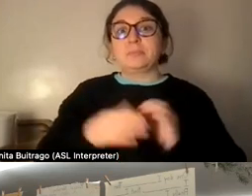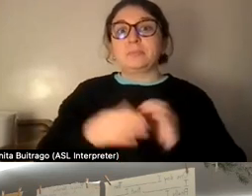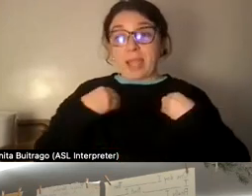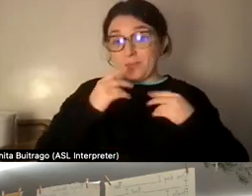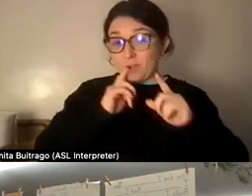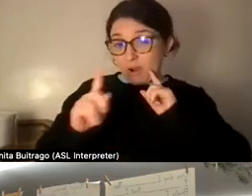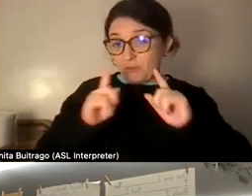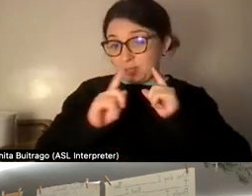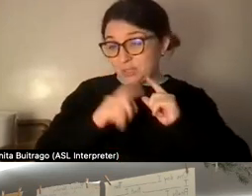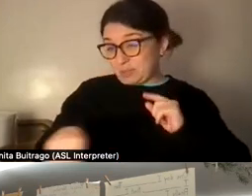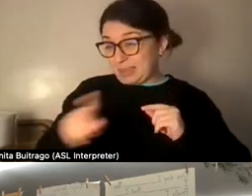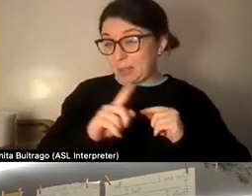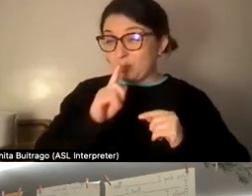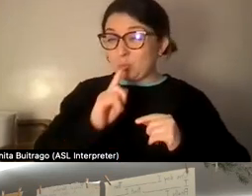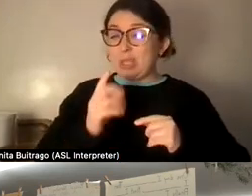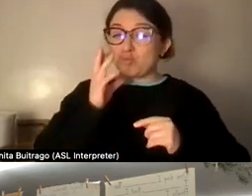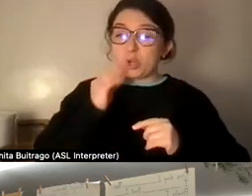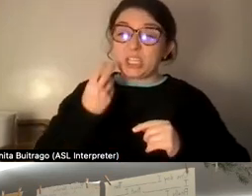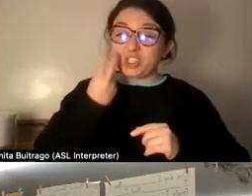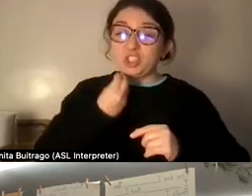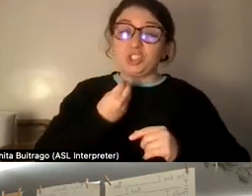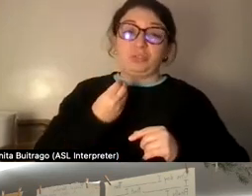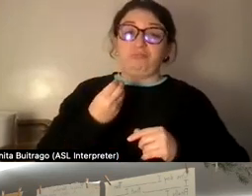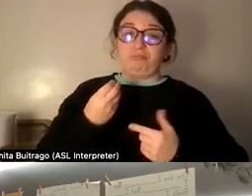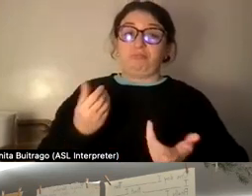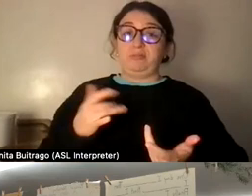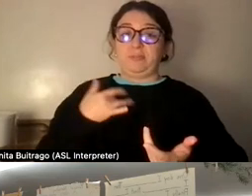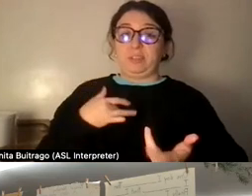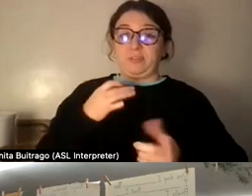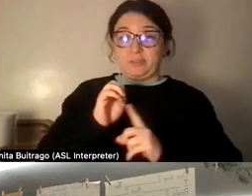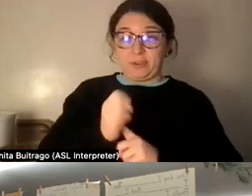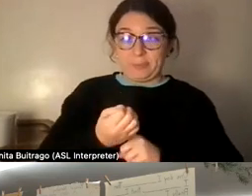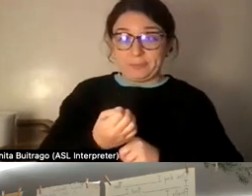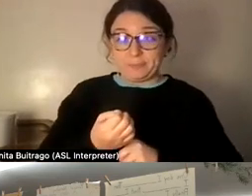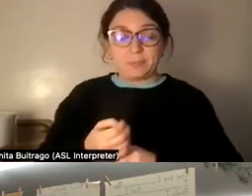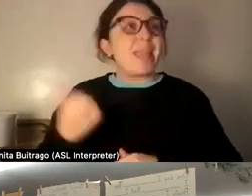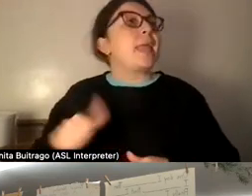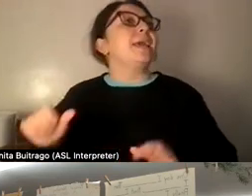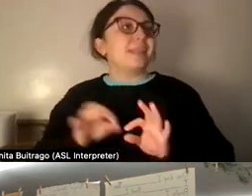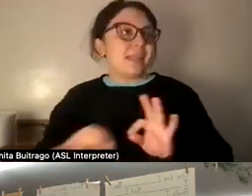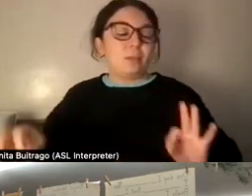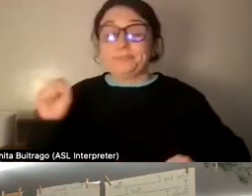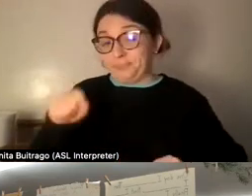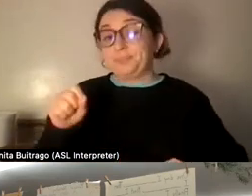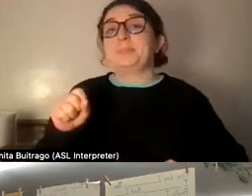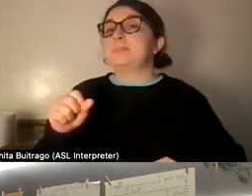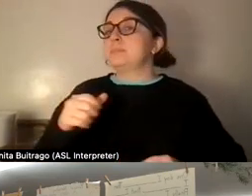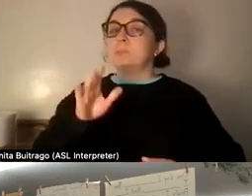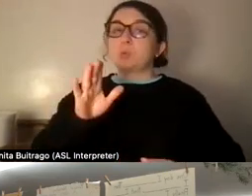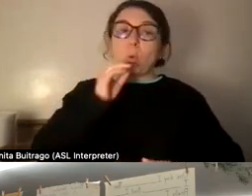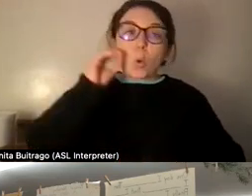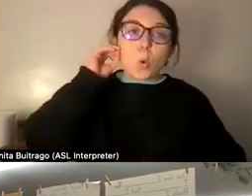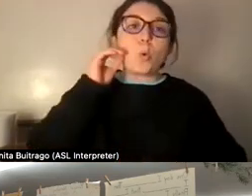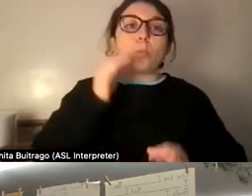language environment in any language. It doesn't matter which language, your home language, in English, whatever you want to do,